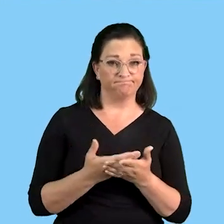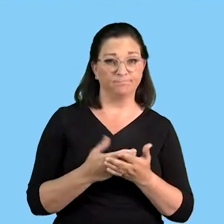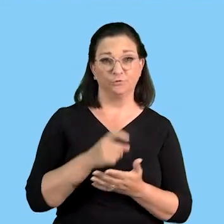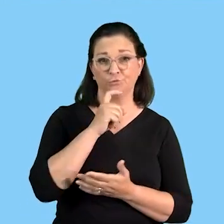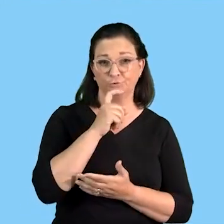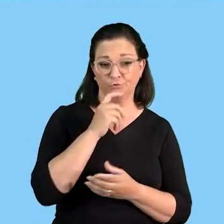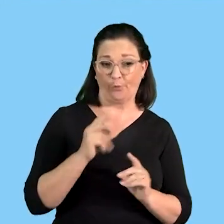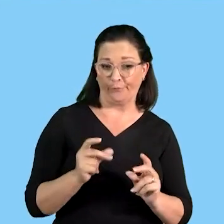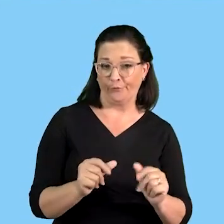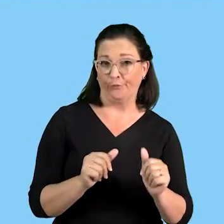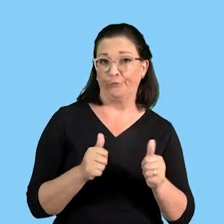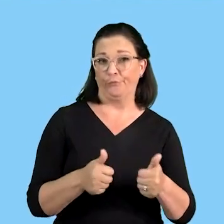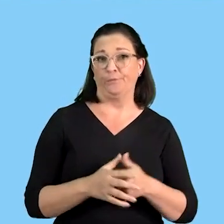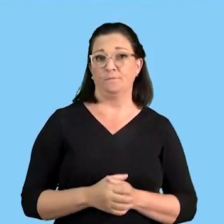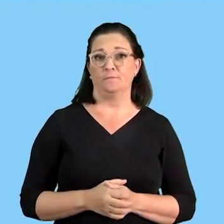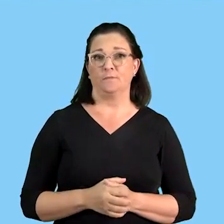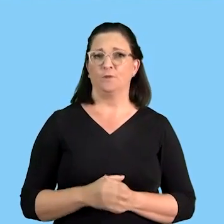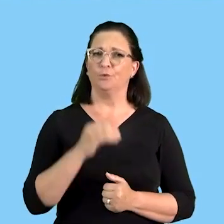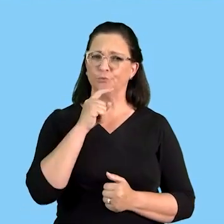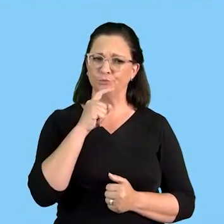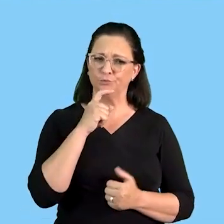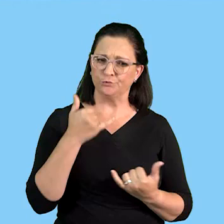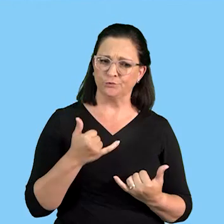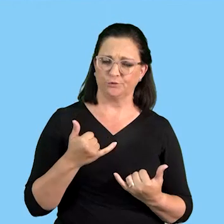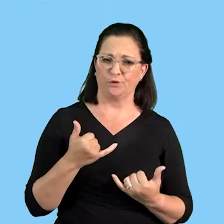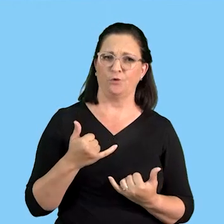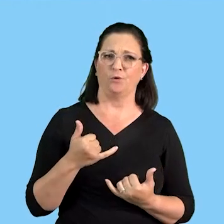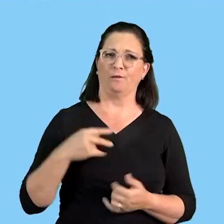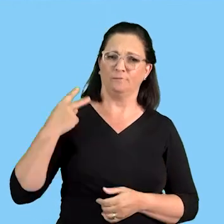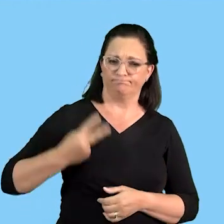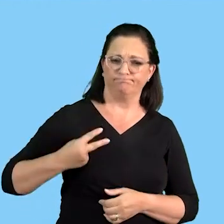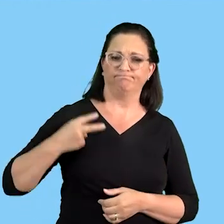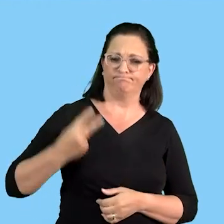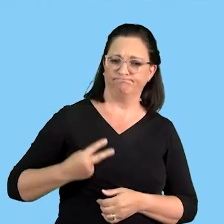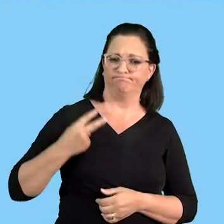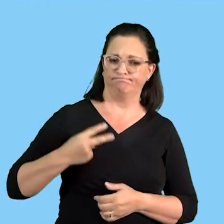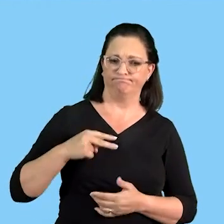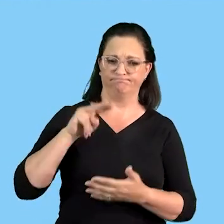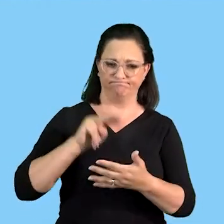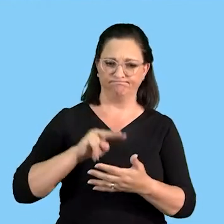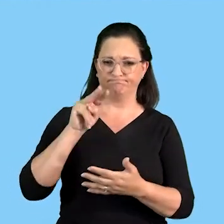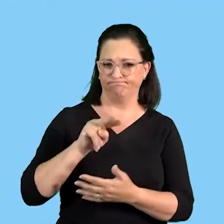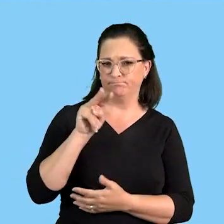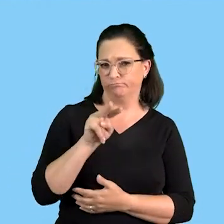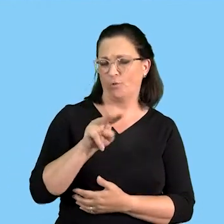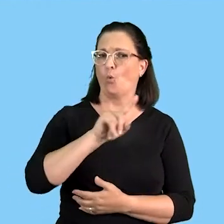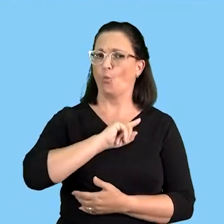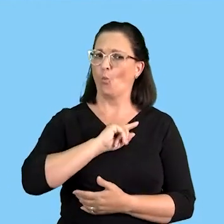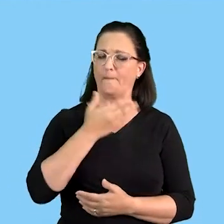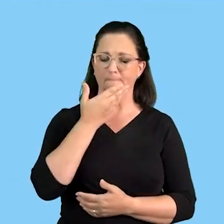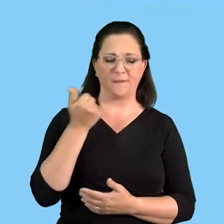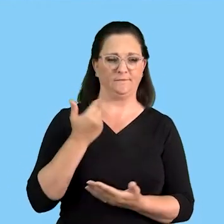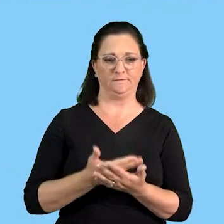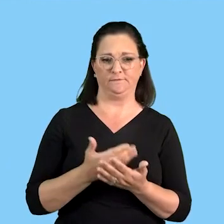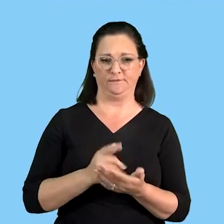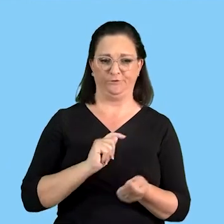used effectively. And remember, use these platforms repeatedly so that you become the best